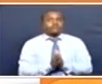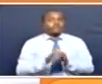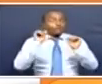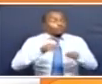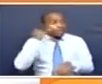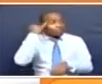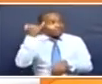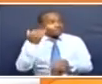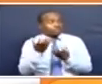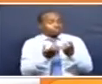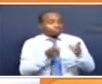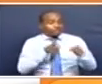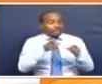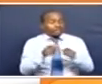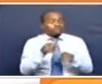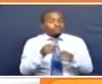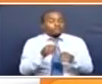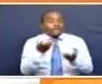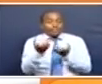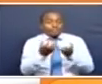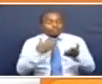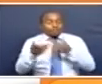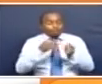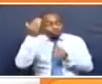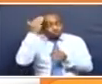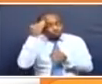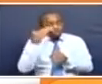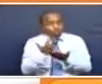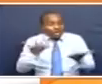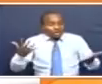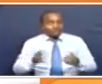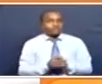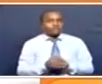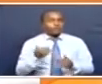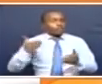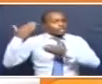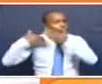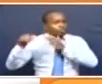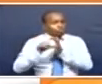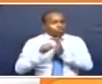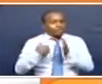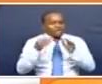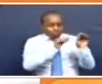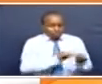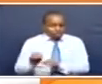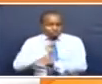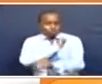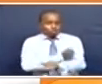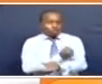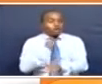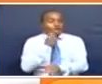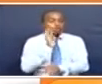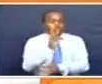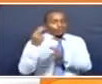running a business without knowing your assets and liabilities. And there's a historical problem. We had the Transition Authority, whose mandate ended before